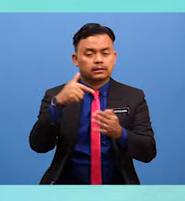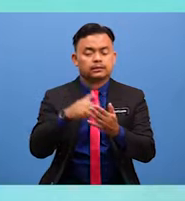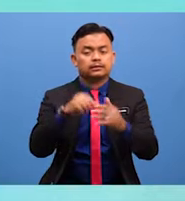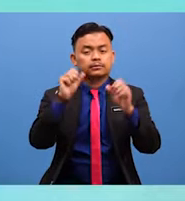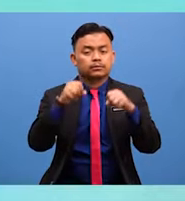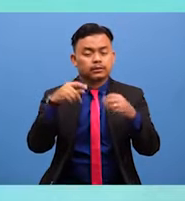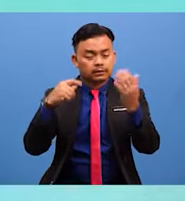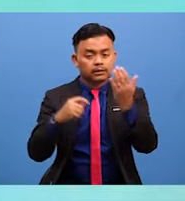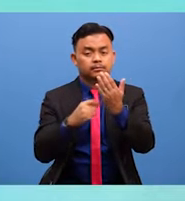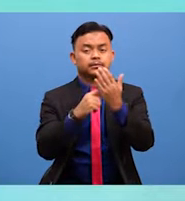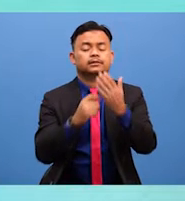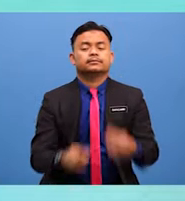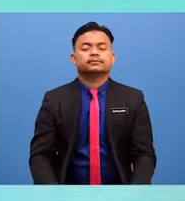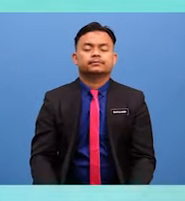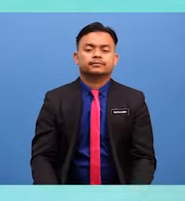list.